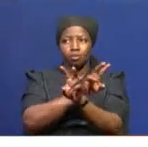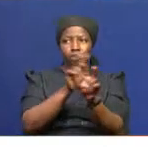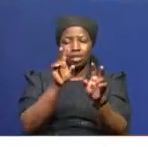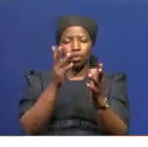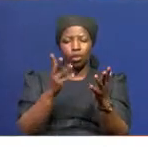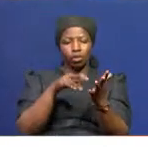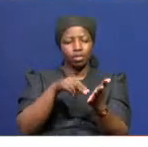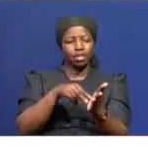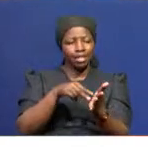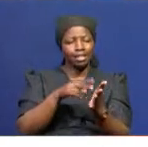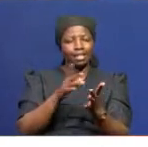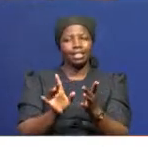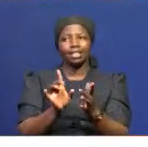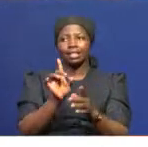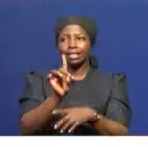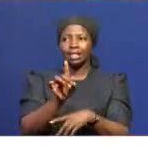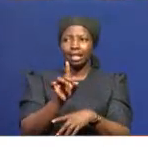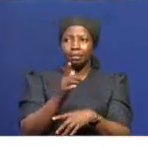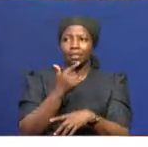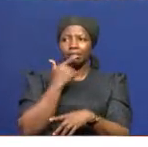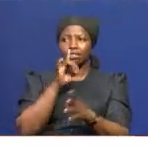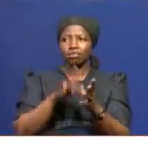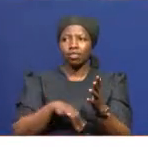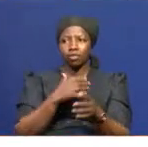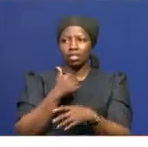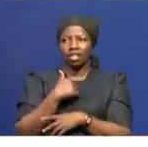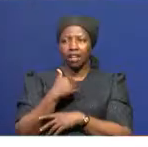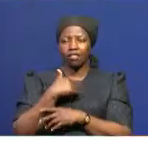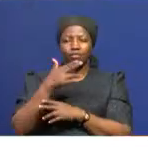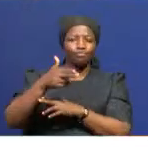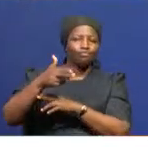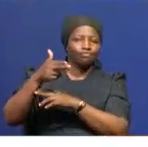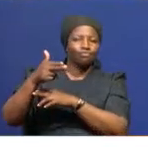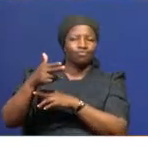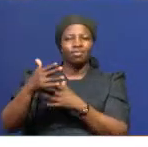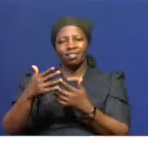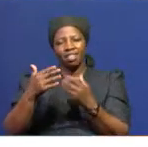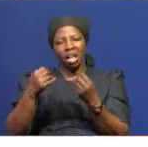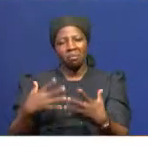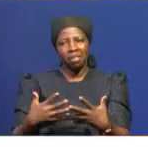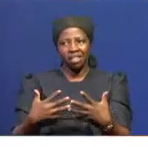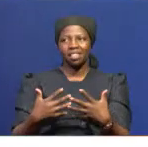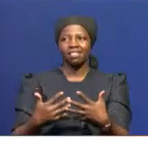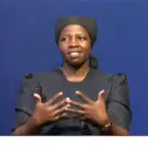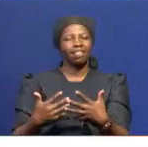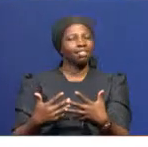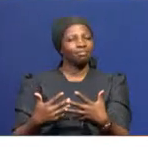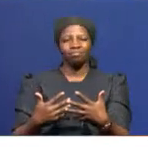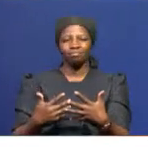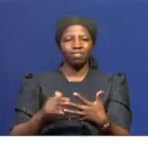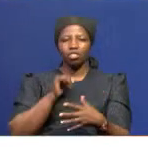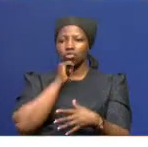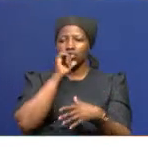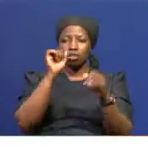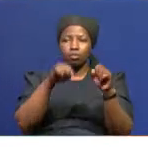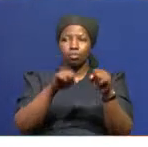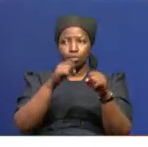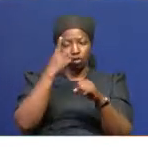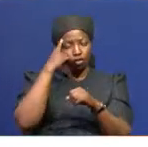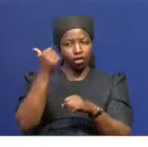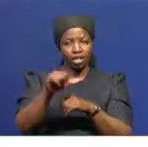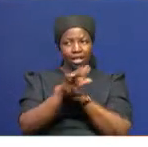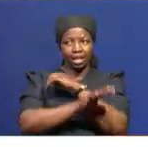stand and come and say, we have this number of ammunitions or we have this number of this. It's not possible for any country in the